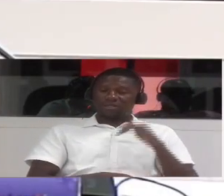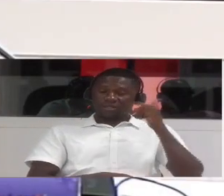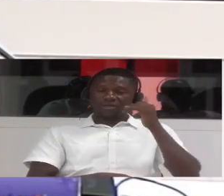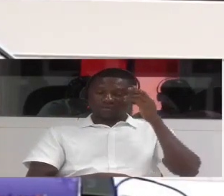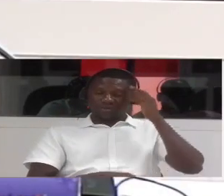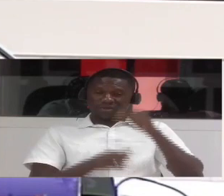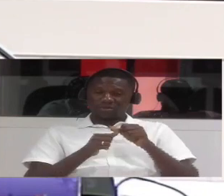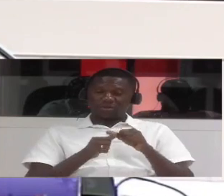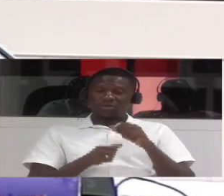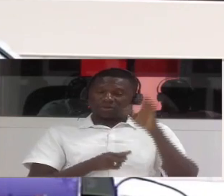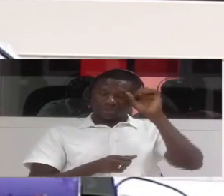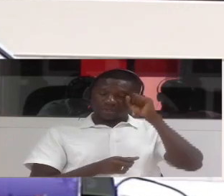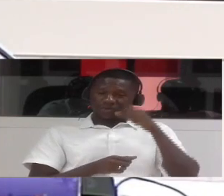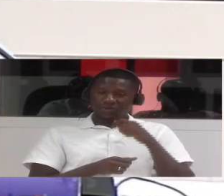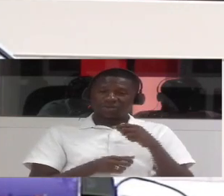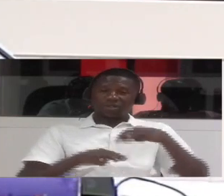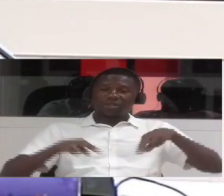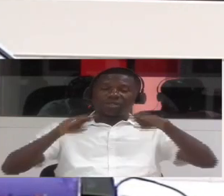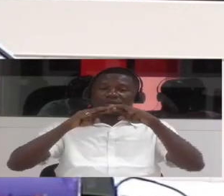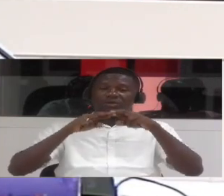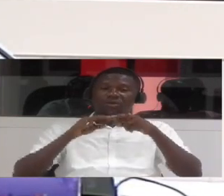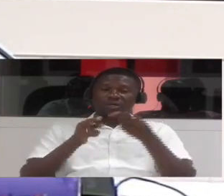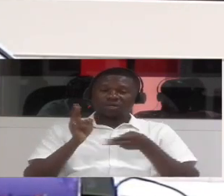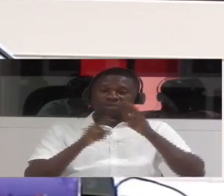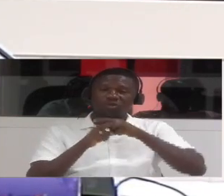correspondent at the time for the Daily Observer down there.